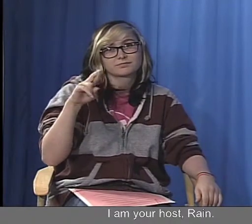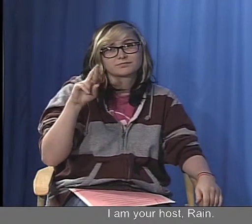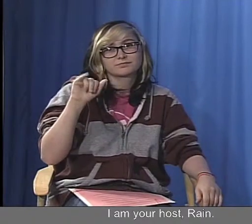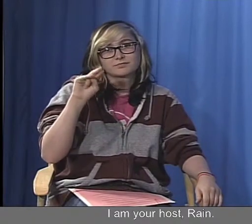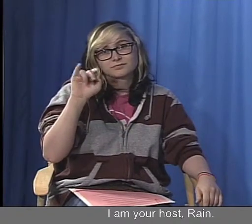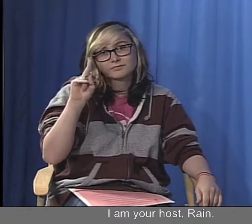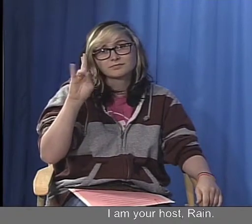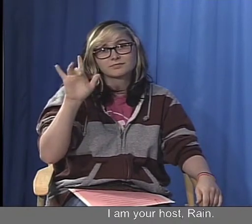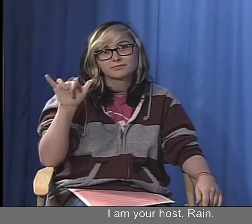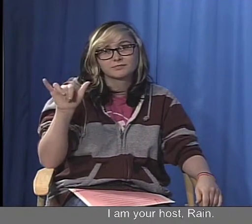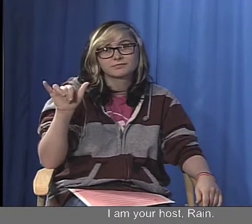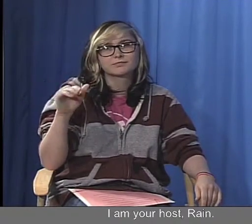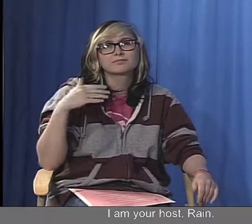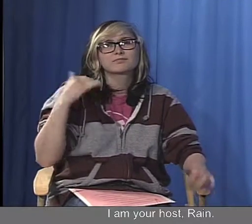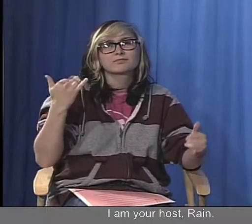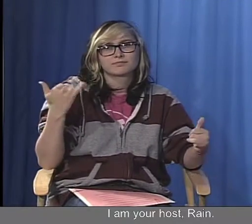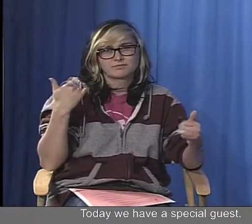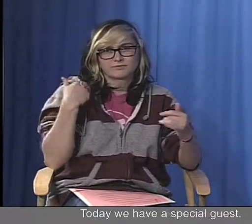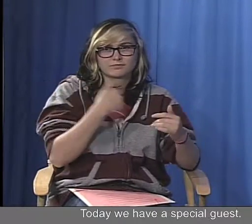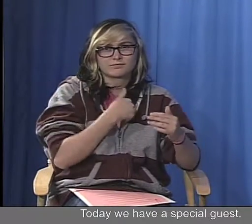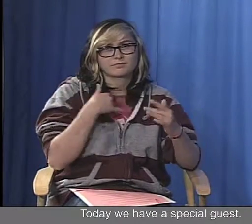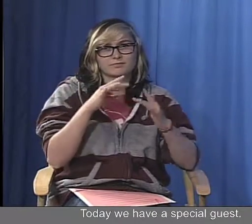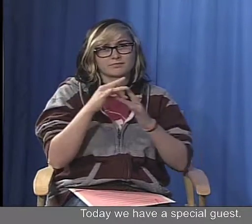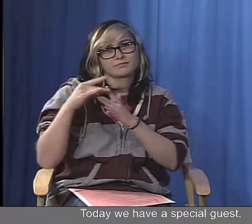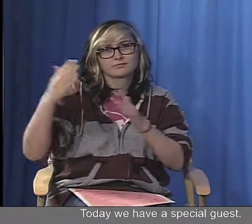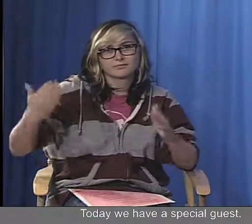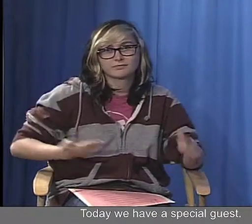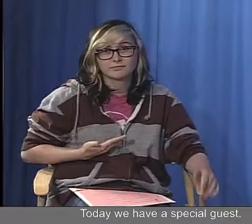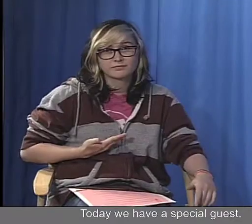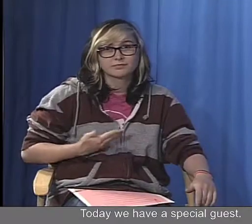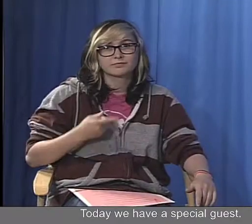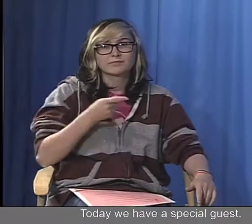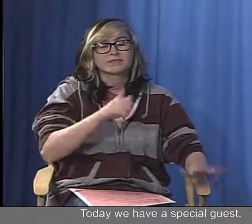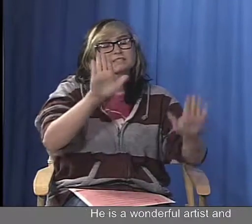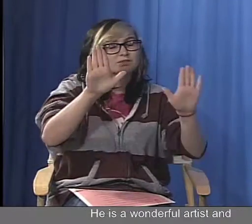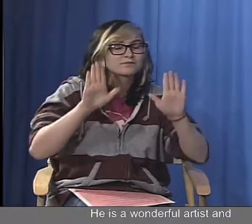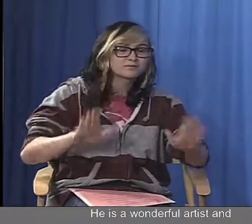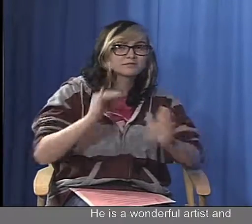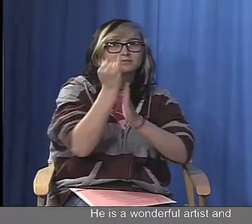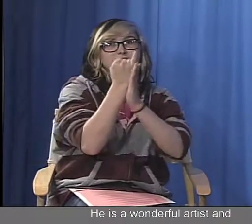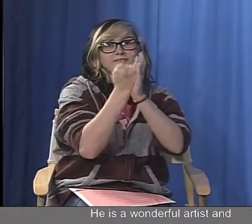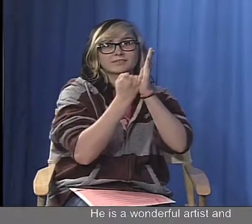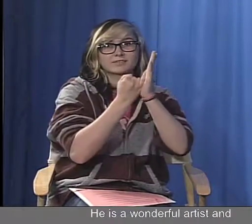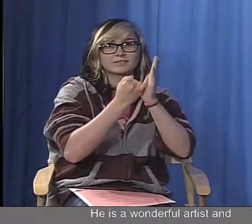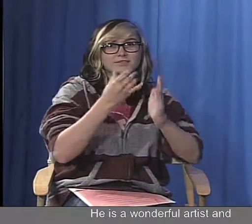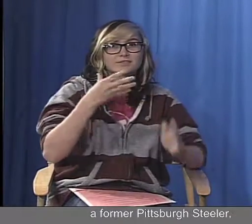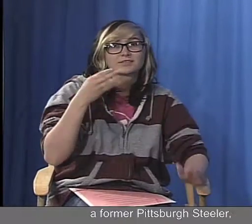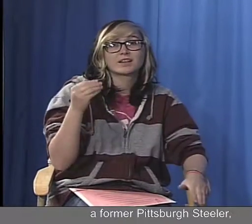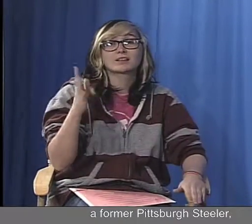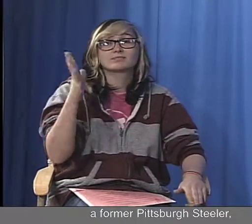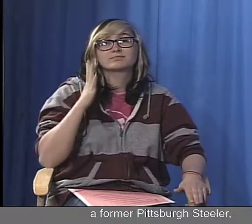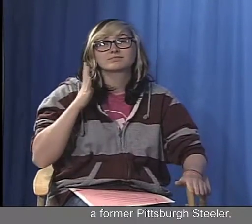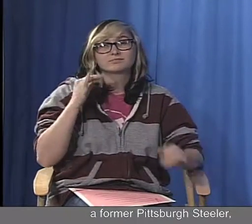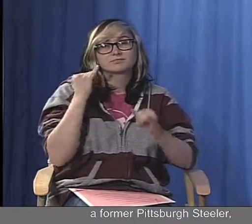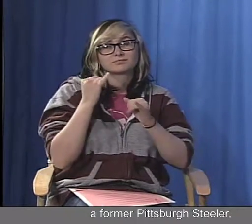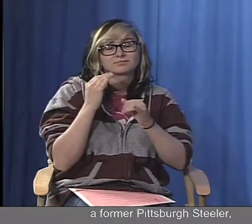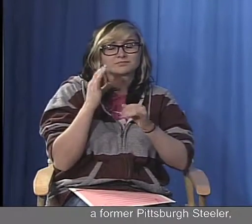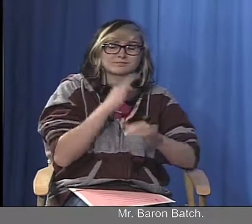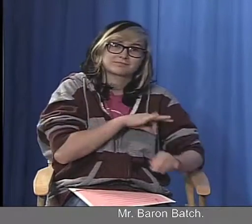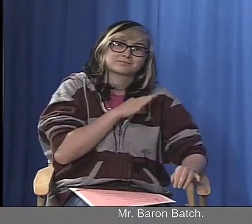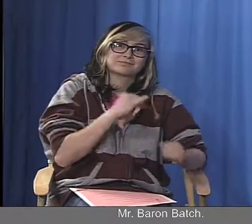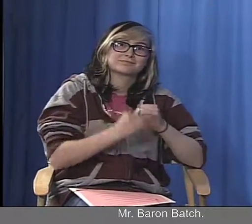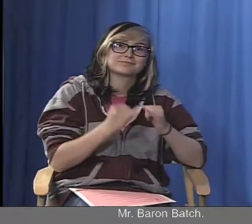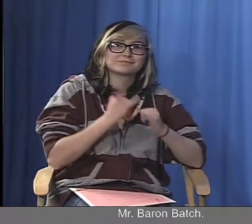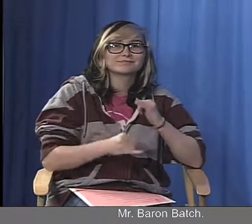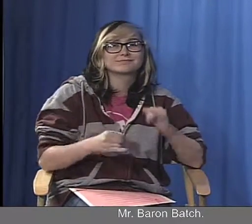I'm your host, Rain. Today we have a special guest. He is a wonderful artist and former Pittsburgh Sealer,